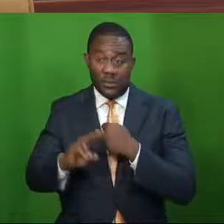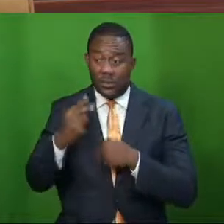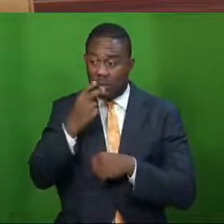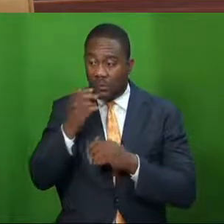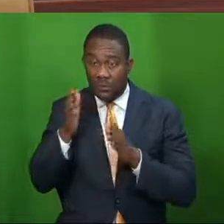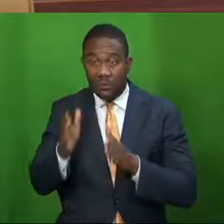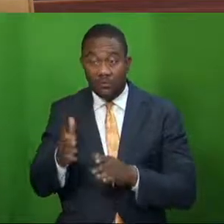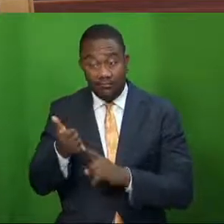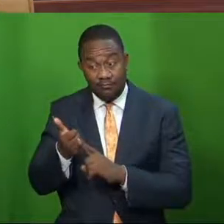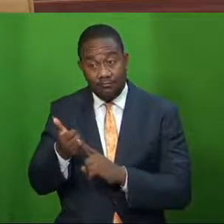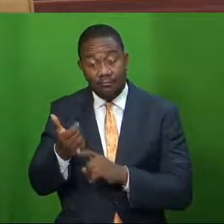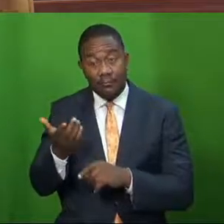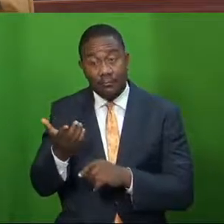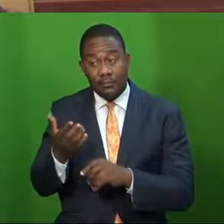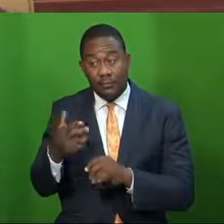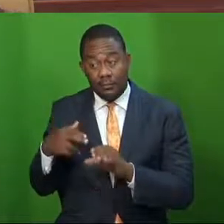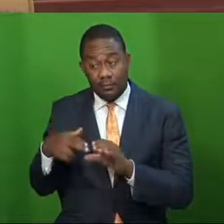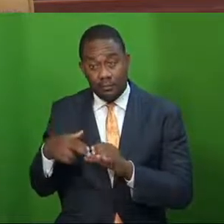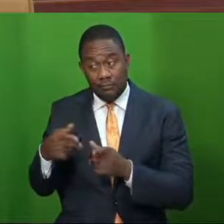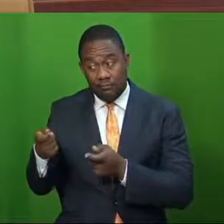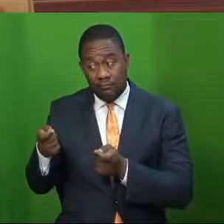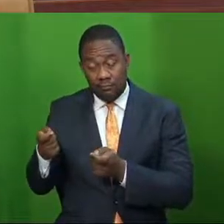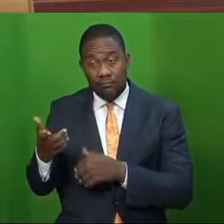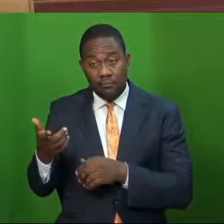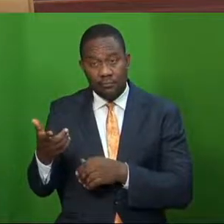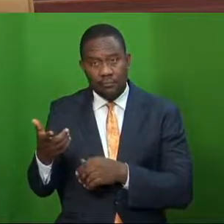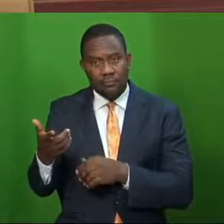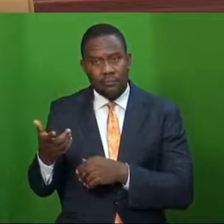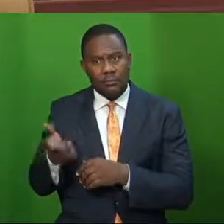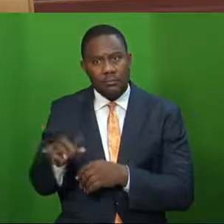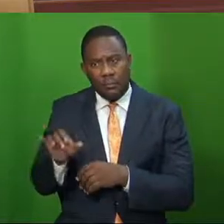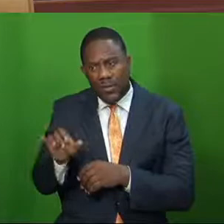that that original program